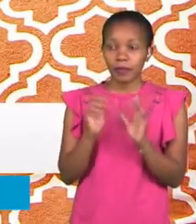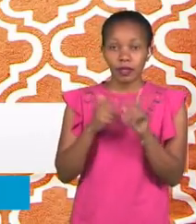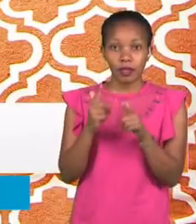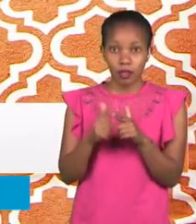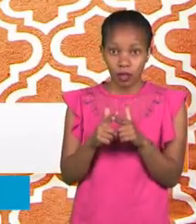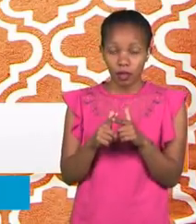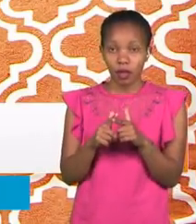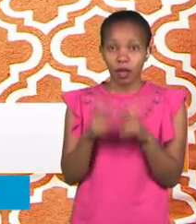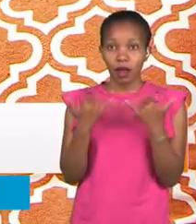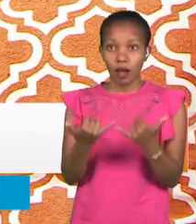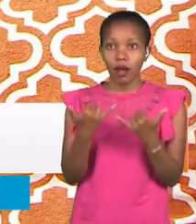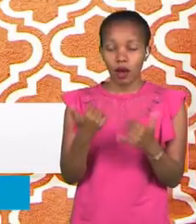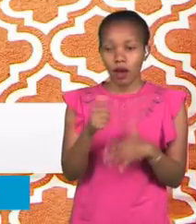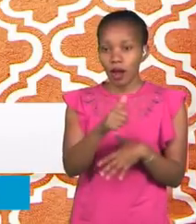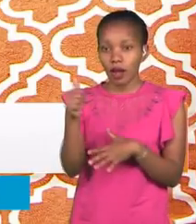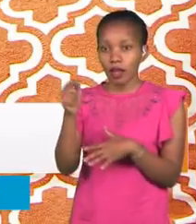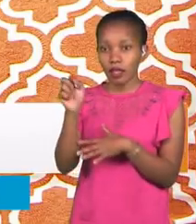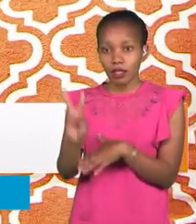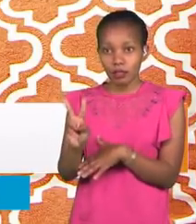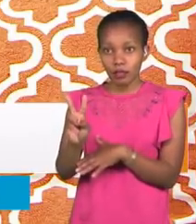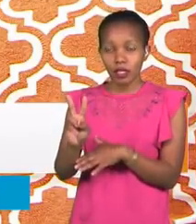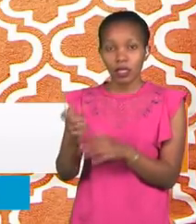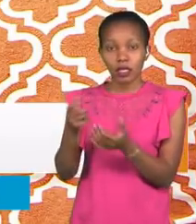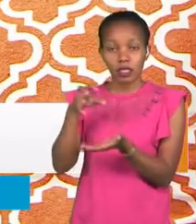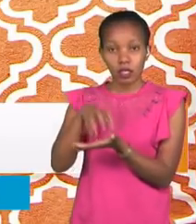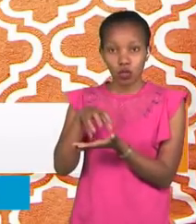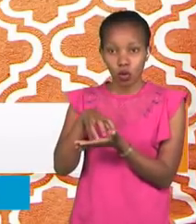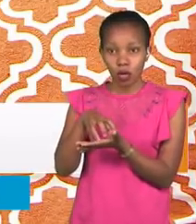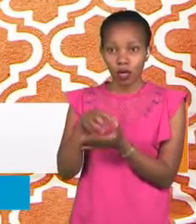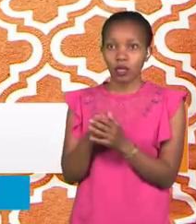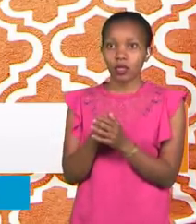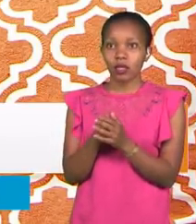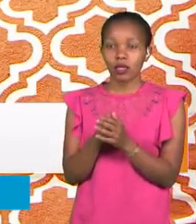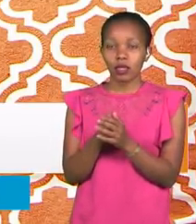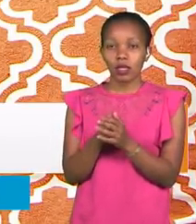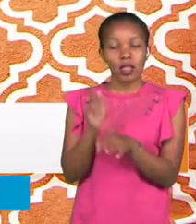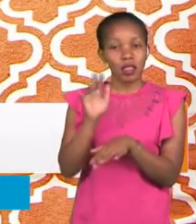And recently we were on another TV channel, and that